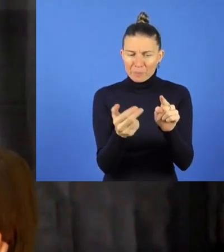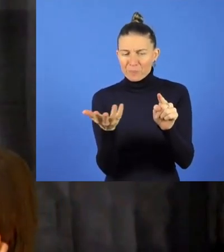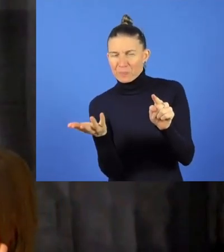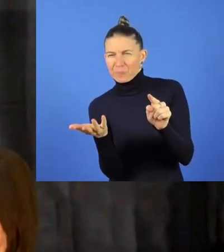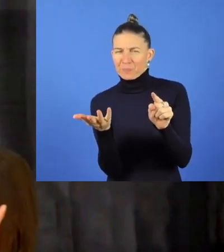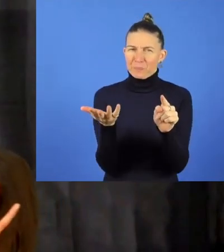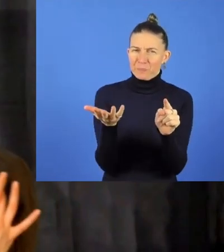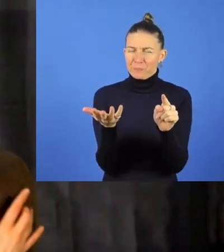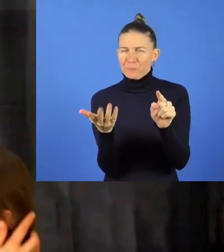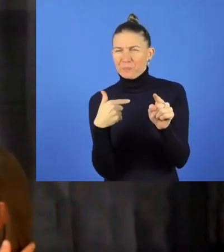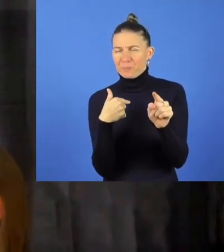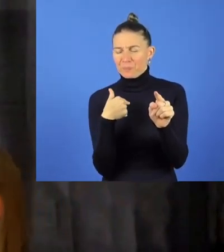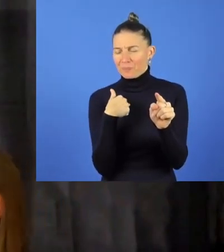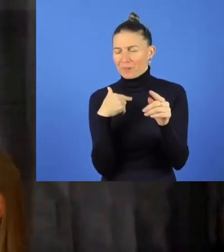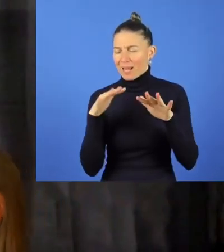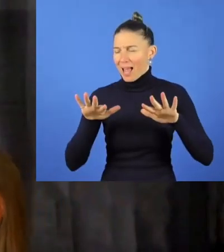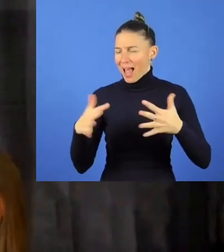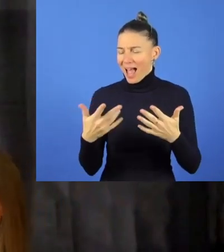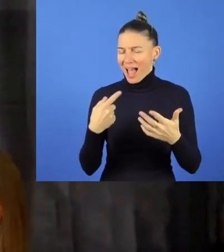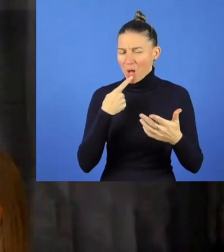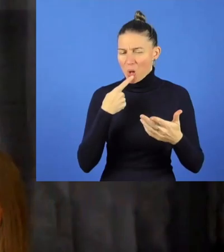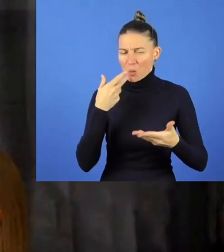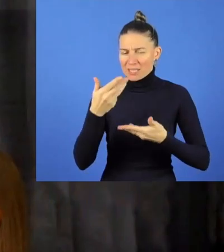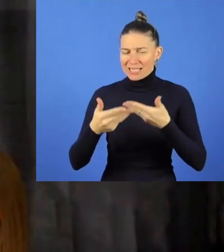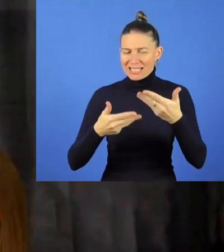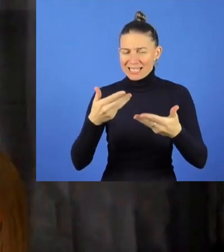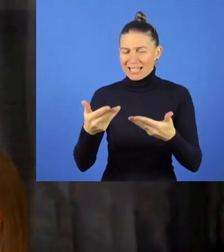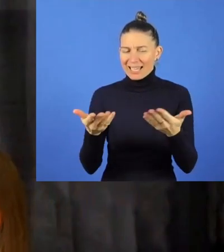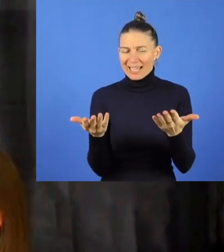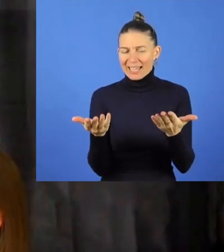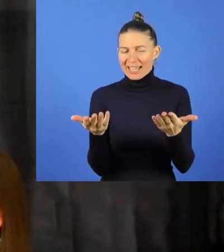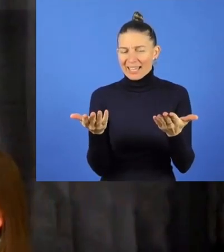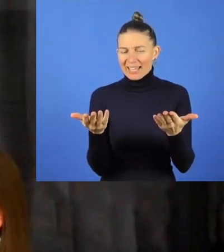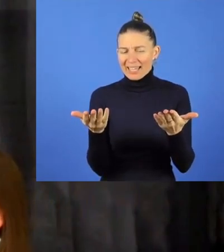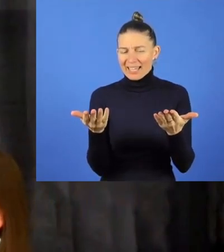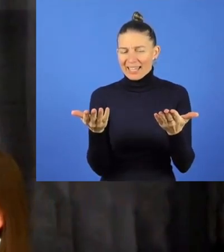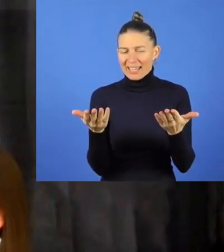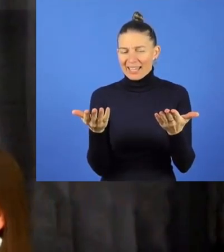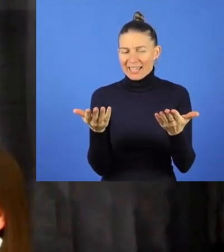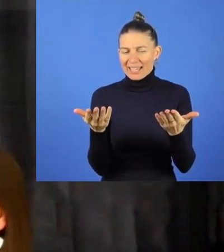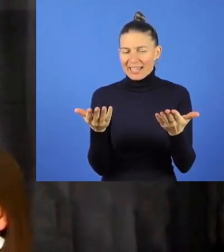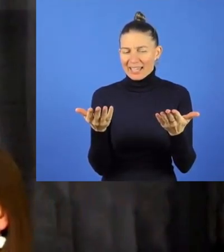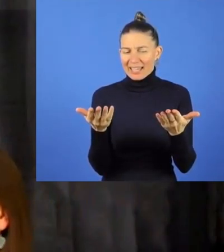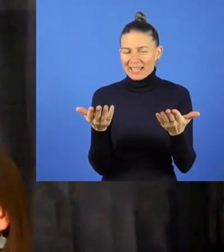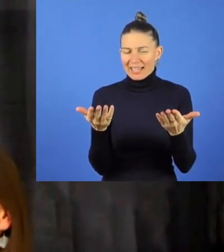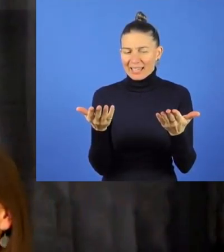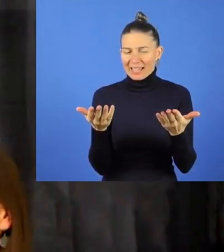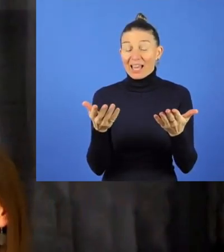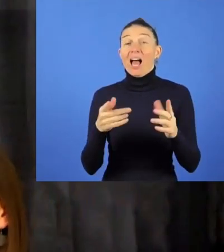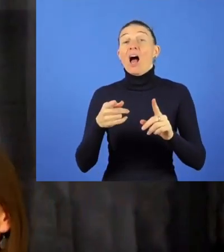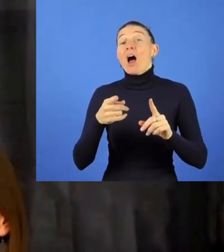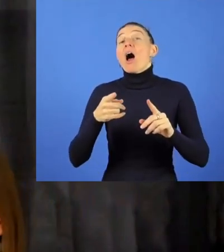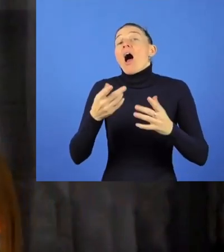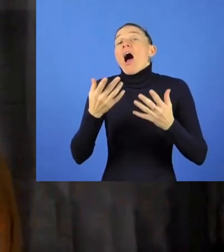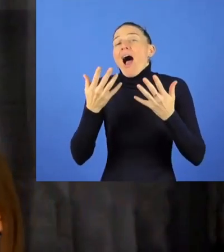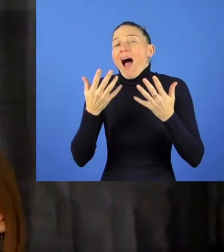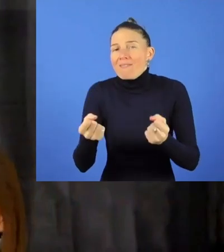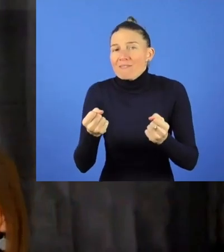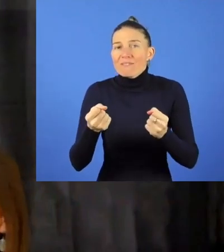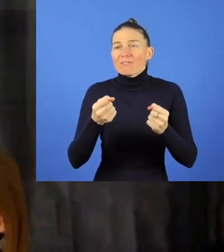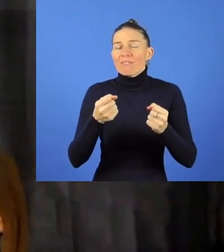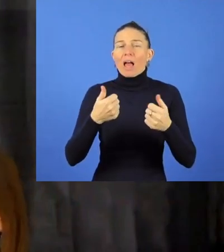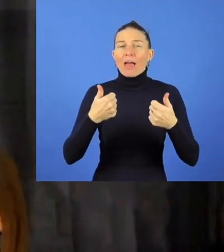I don't want to say jump scares or something like that, but it will react to stuff if you play fast-paced games, right? And then you